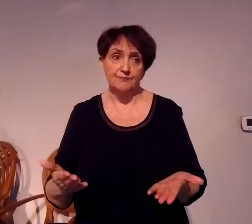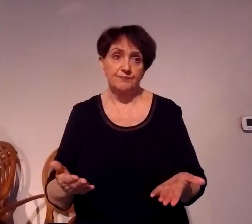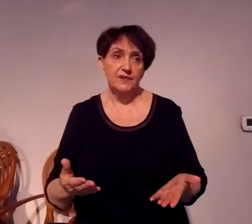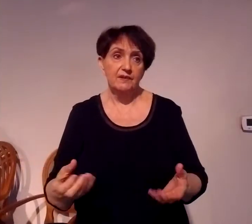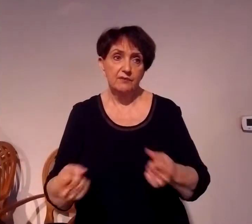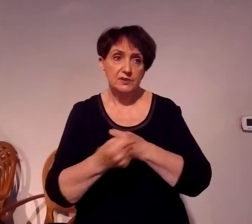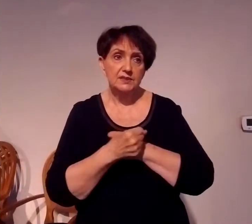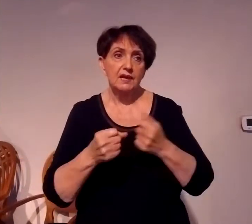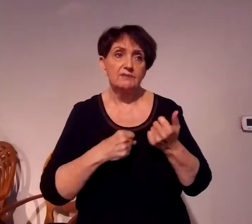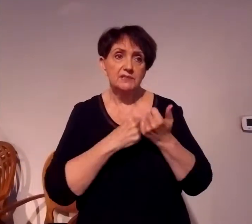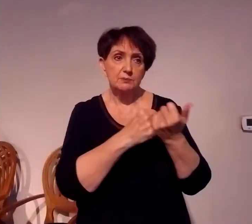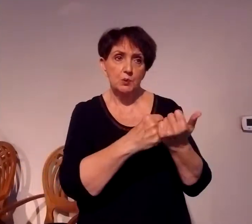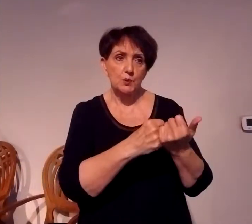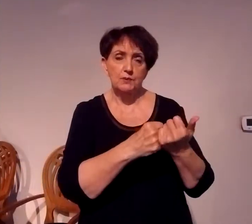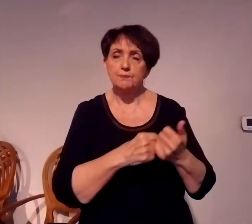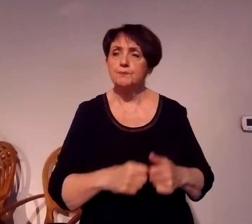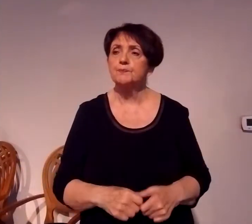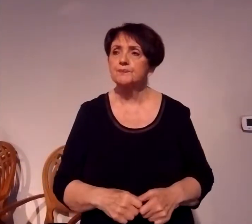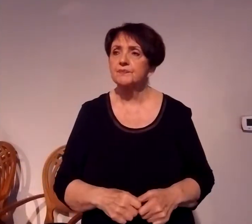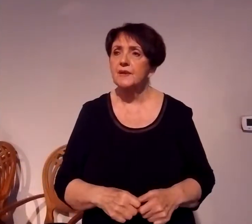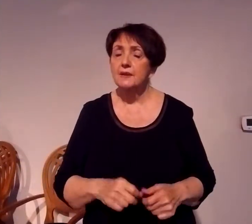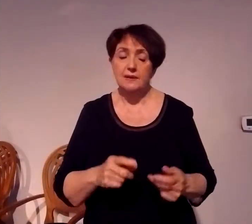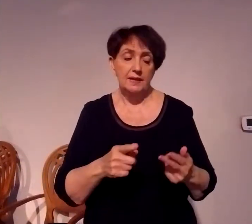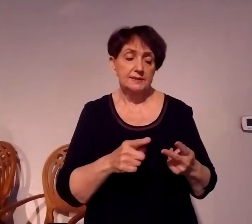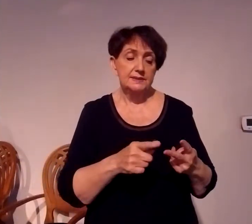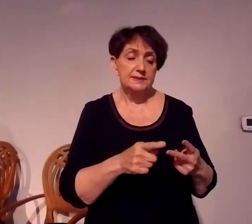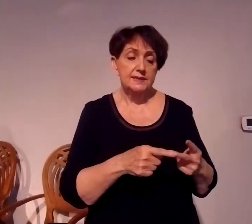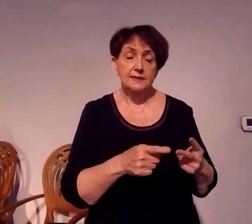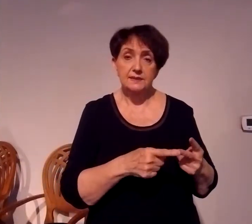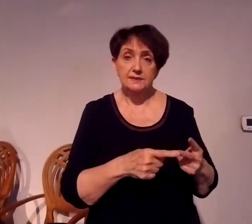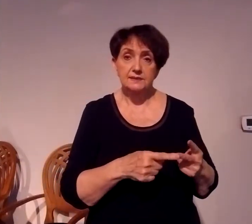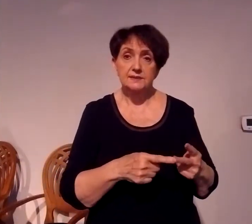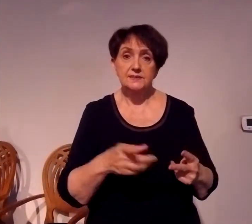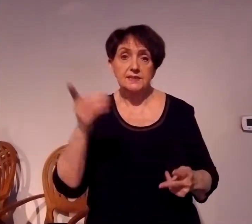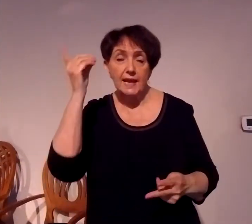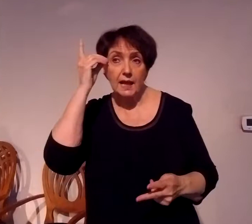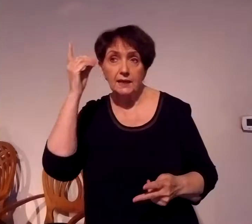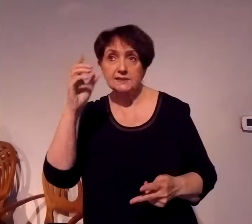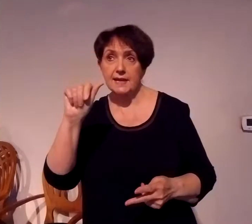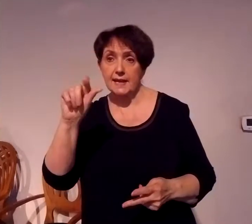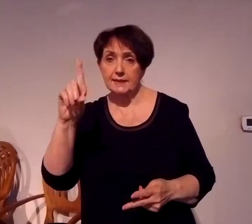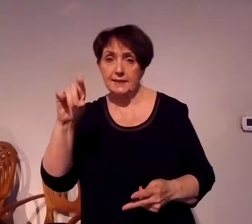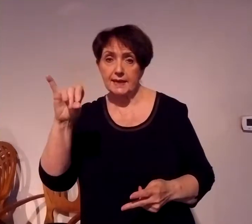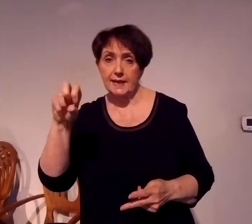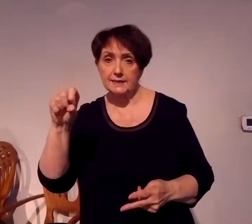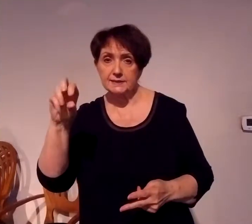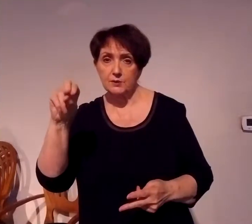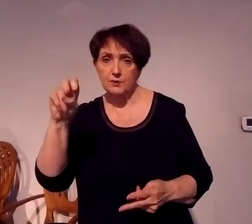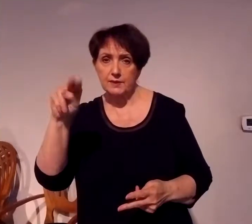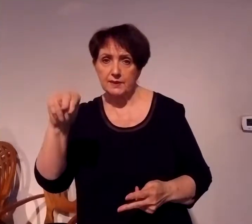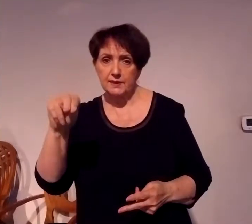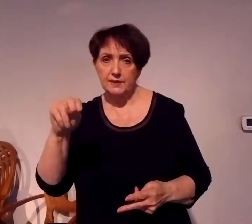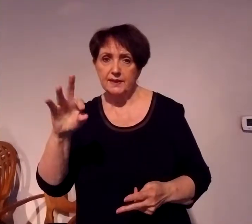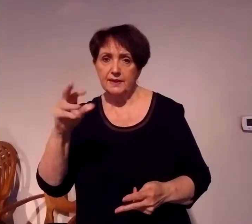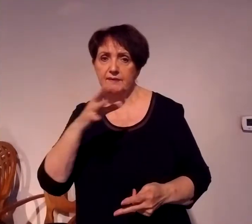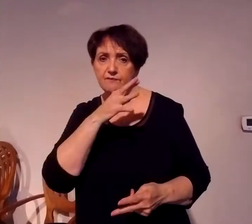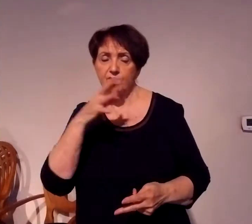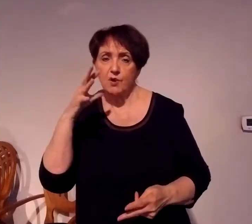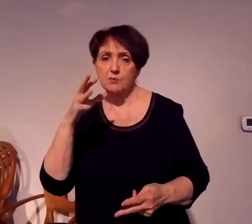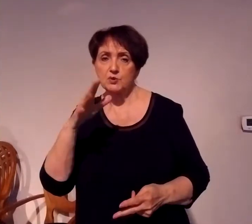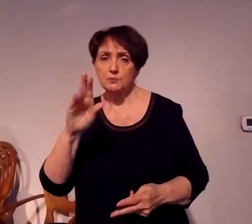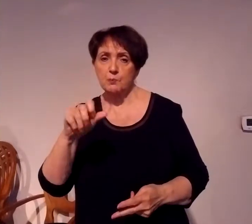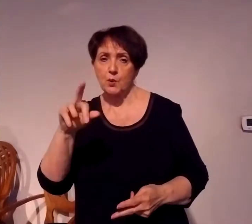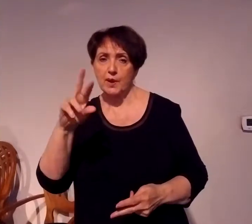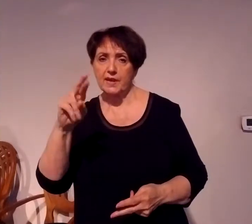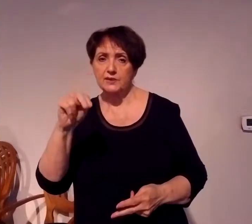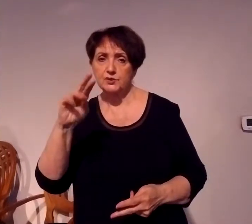and support, but second of all, to Dallas, Addison, and Farmers Branch Police Department. Because